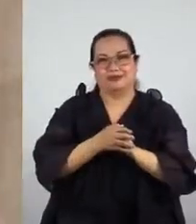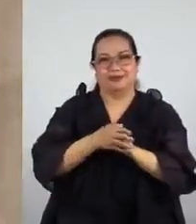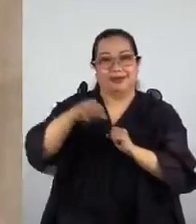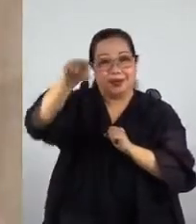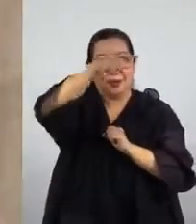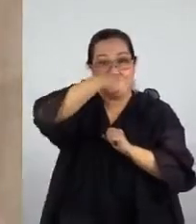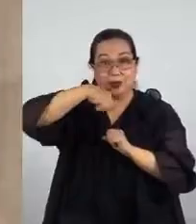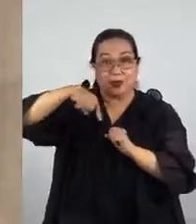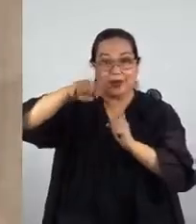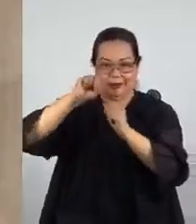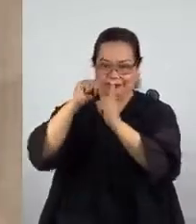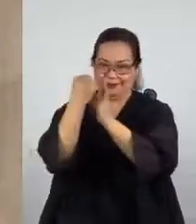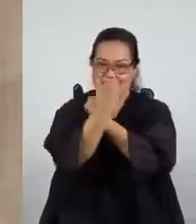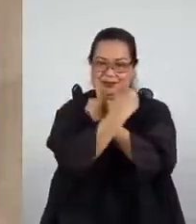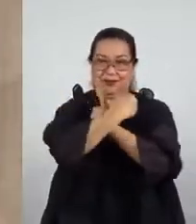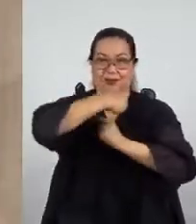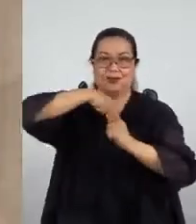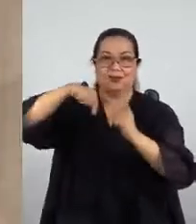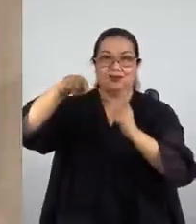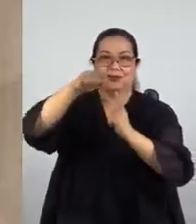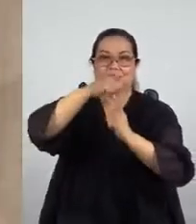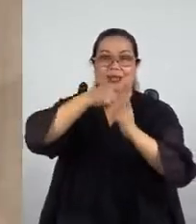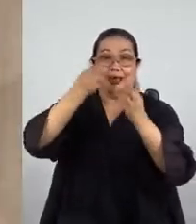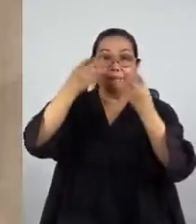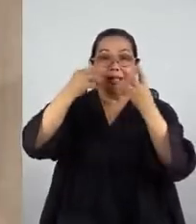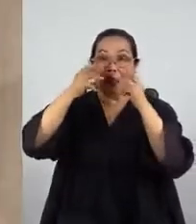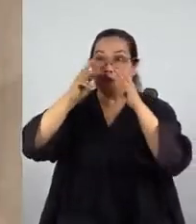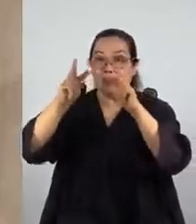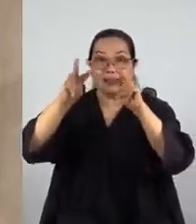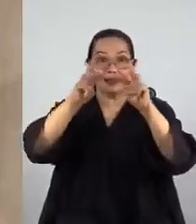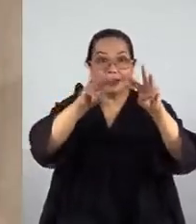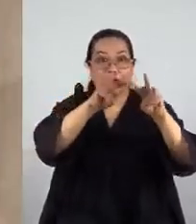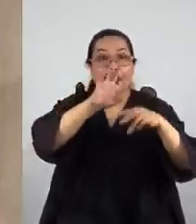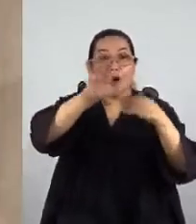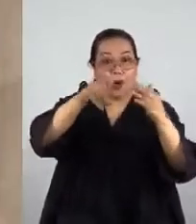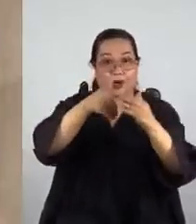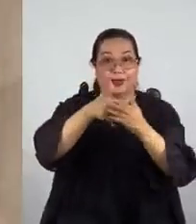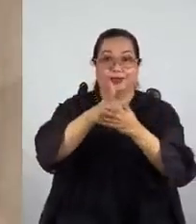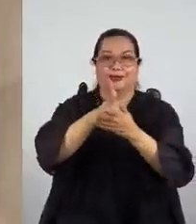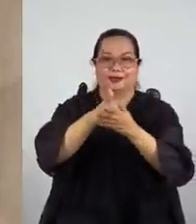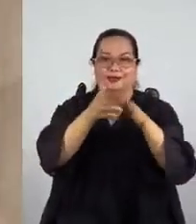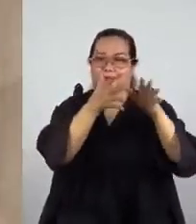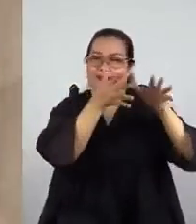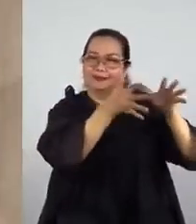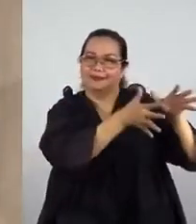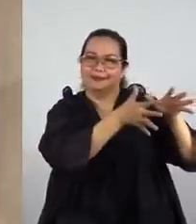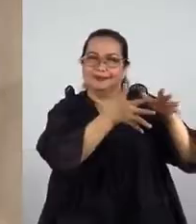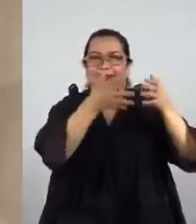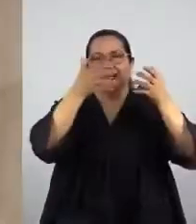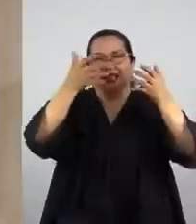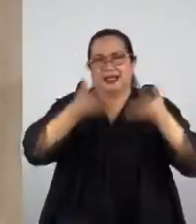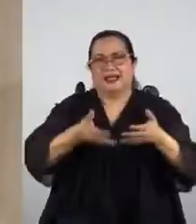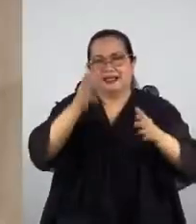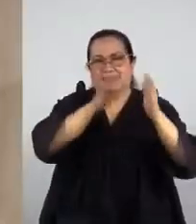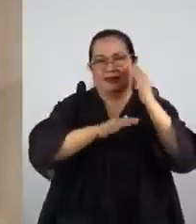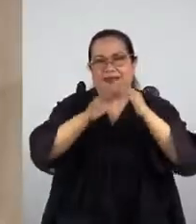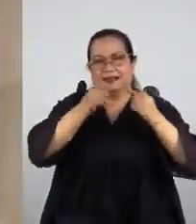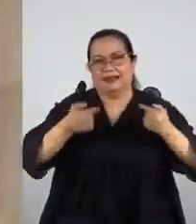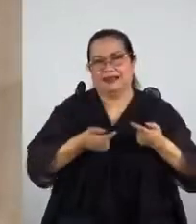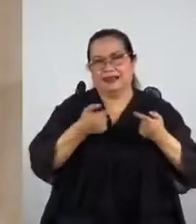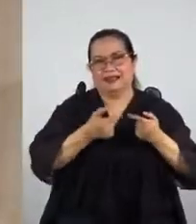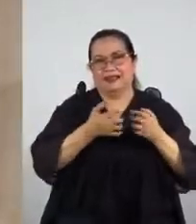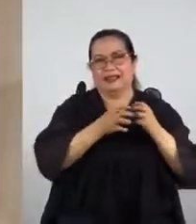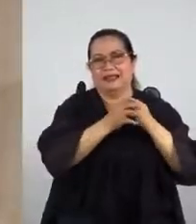we are surrounded by so great a cloud of witnesses, let us also lay aside every weight and sin which clings